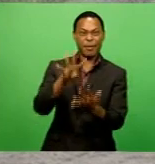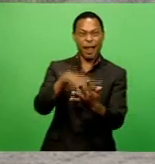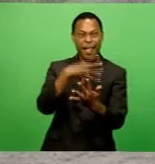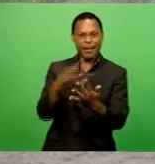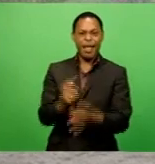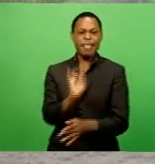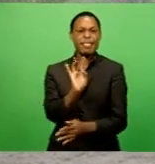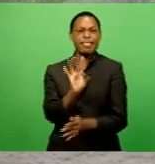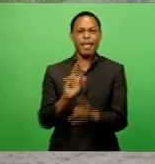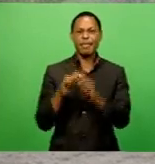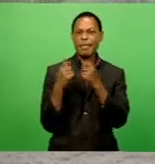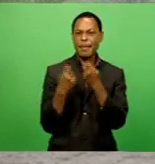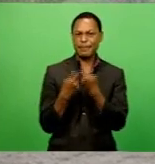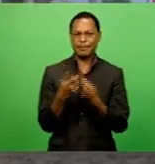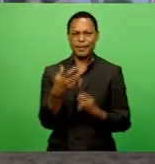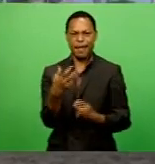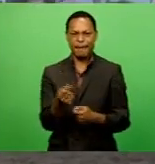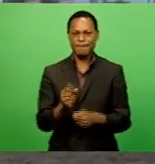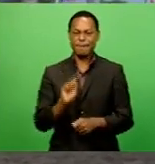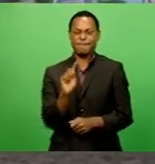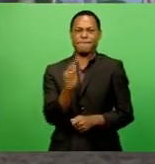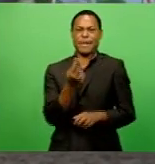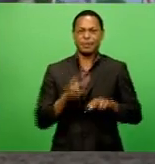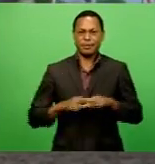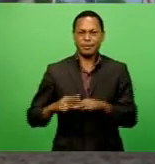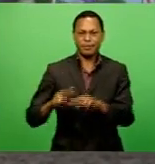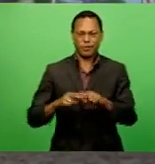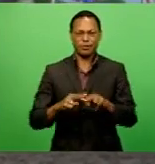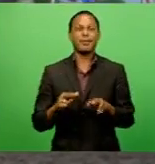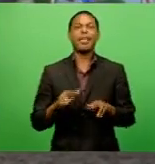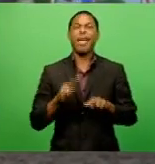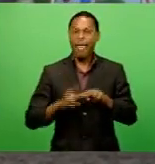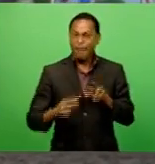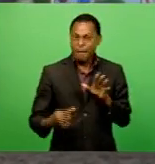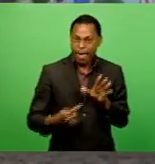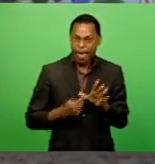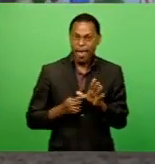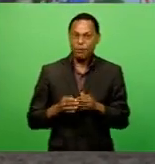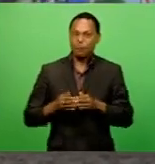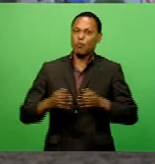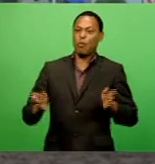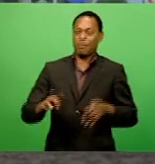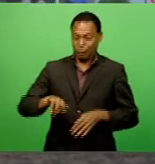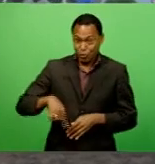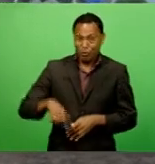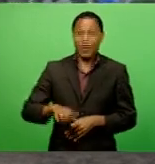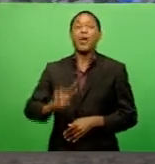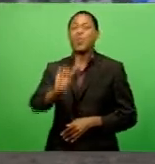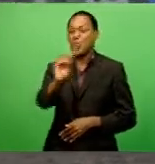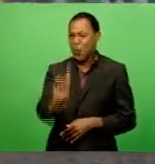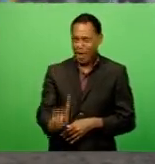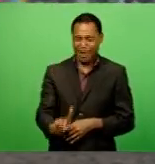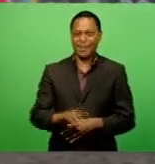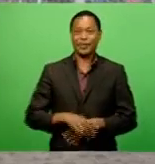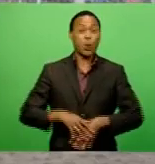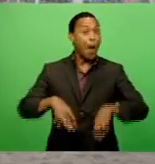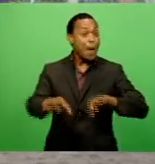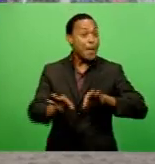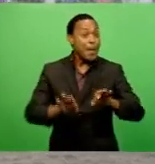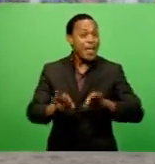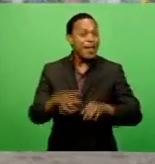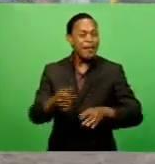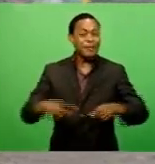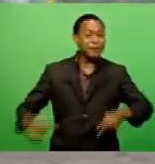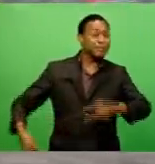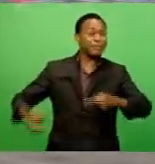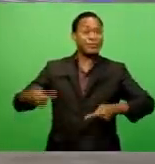were part of the first Fiji FA Open tournament of the year in Suva today. There are now plans to have competitions around